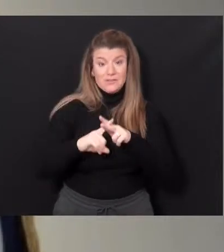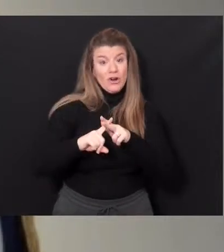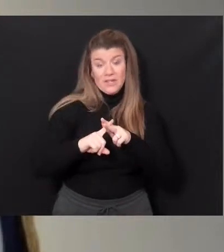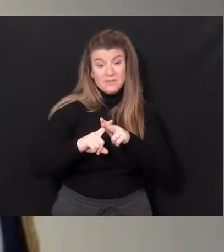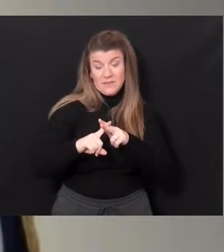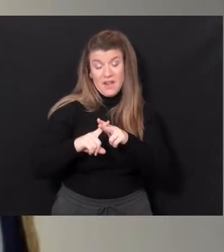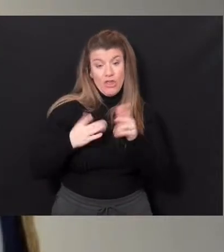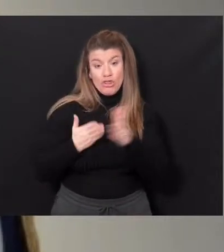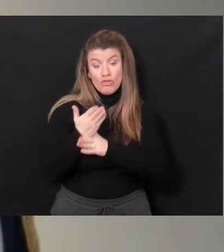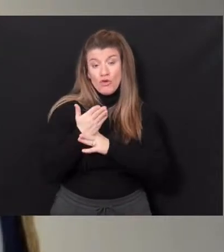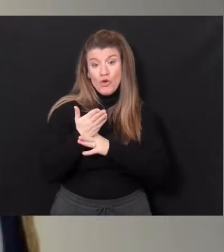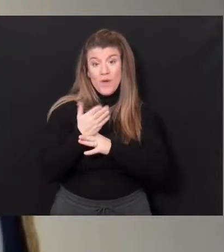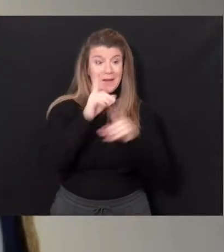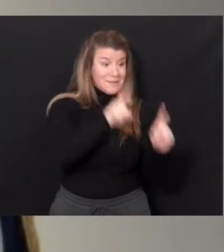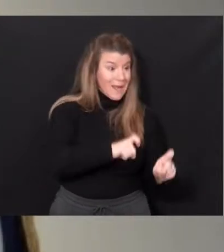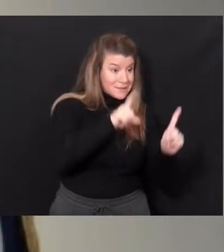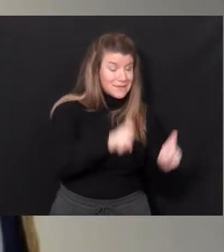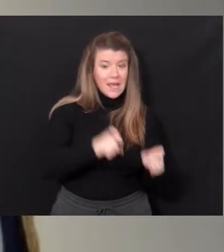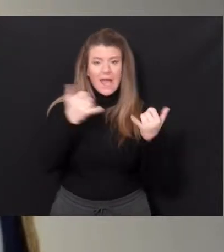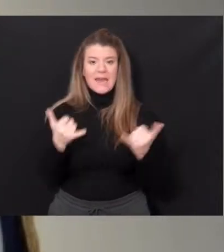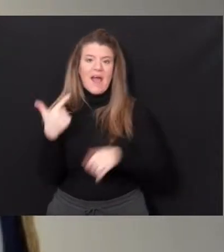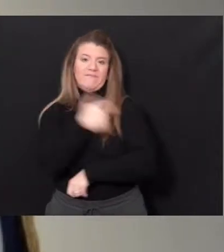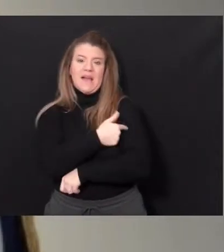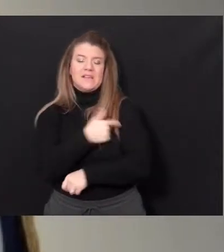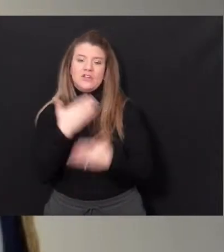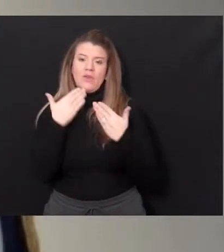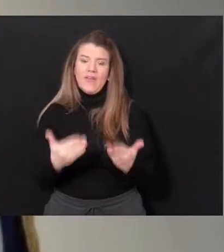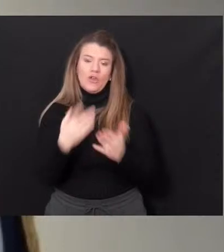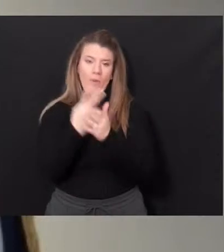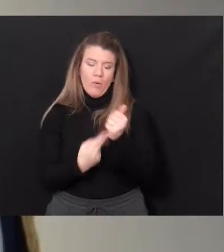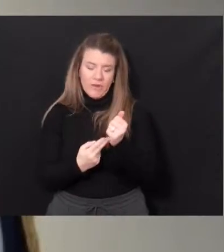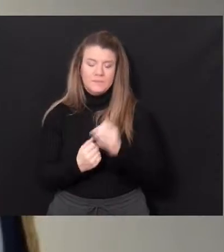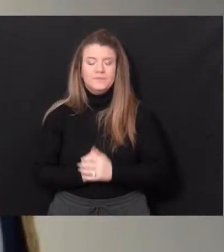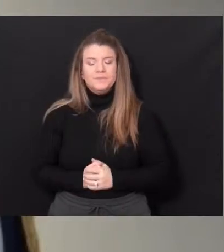through the vaccination phase. So thank you both.